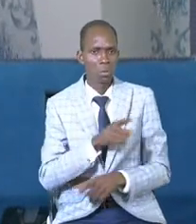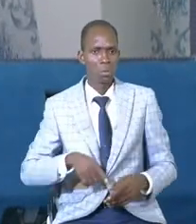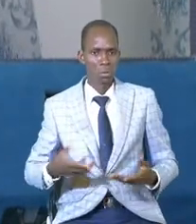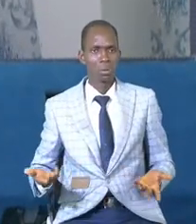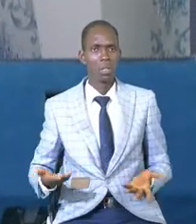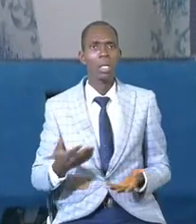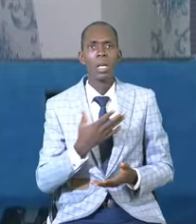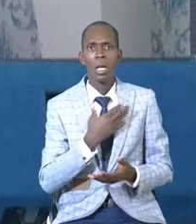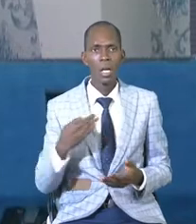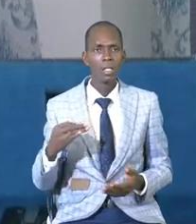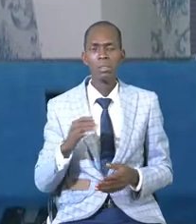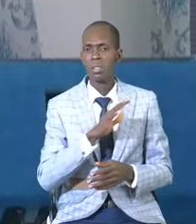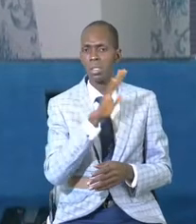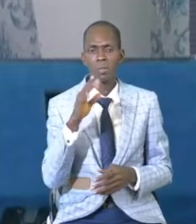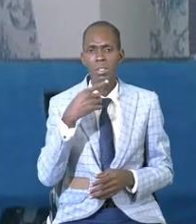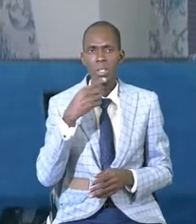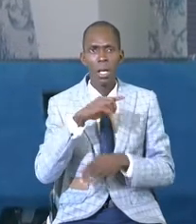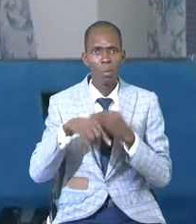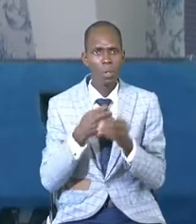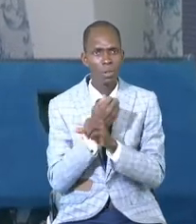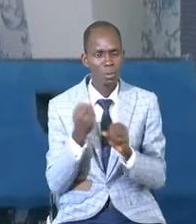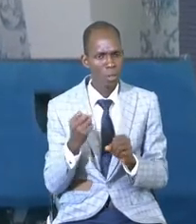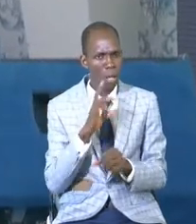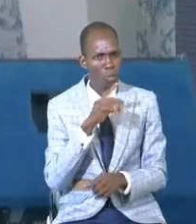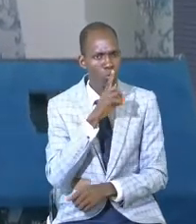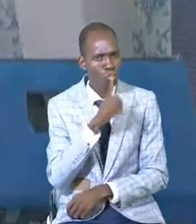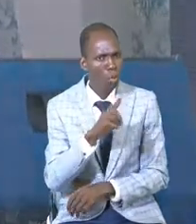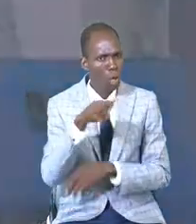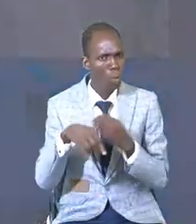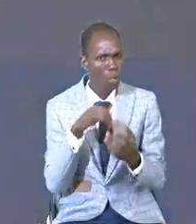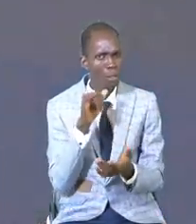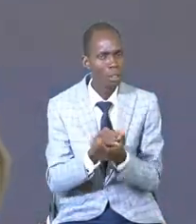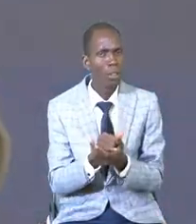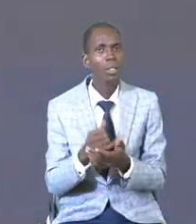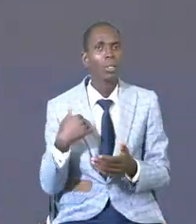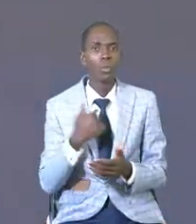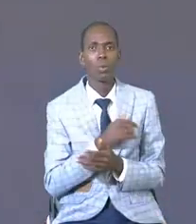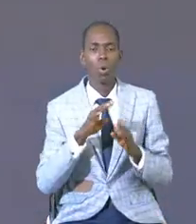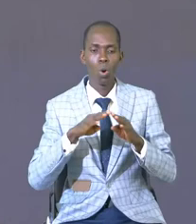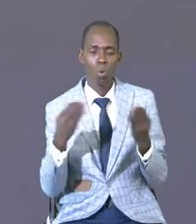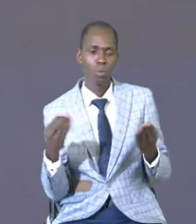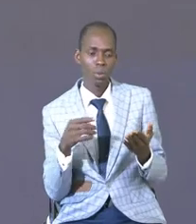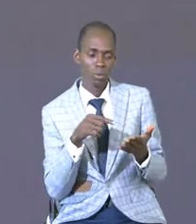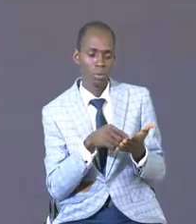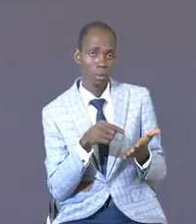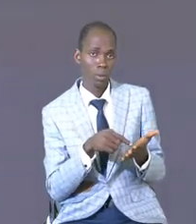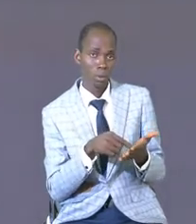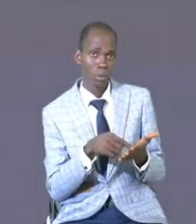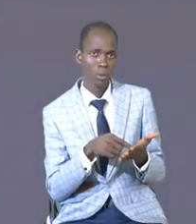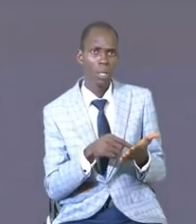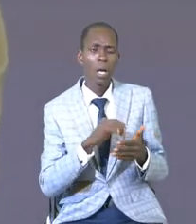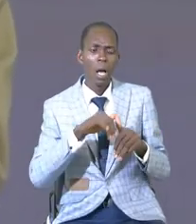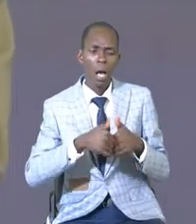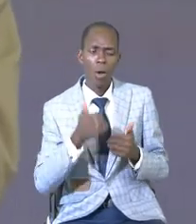spoke about salvation. I said, are you sure about that? Then we opened this and I said, look at this now. How shall we